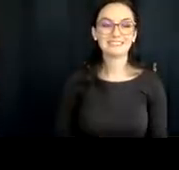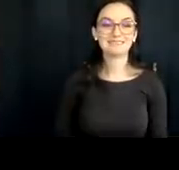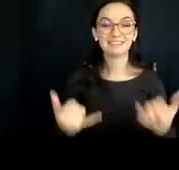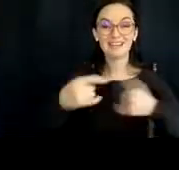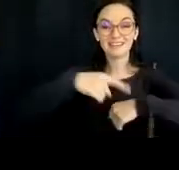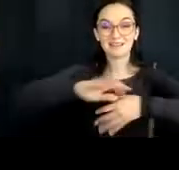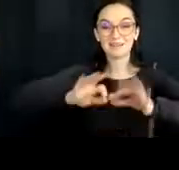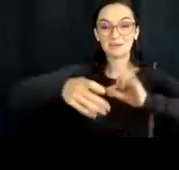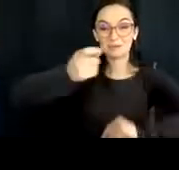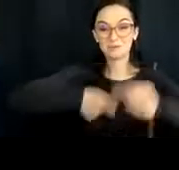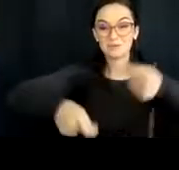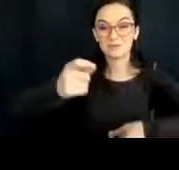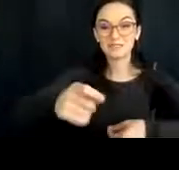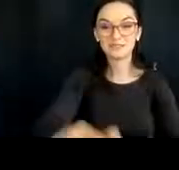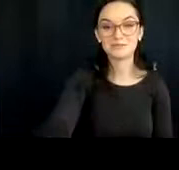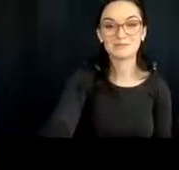stadium.